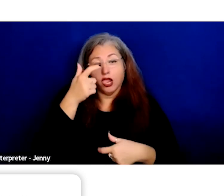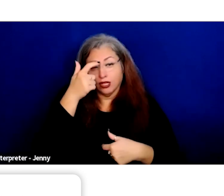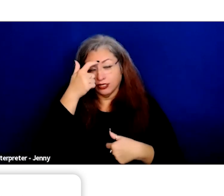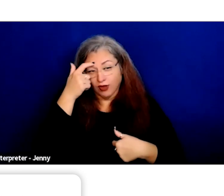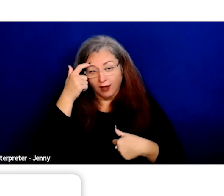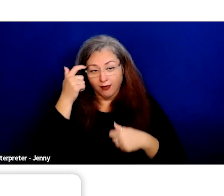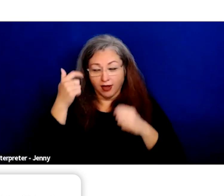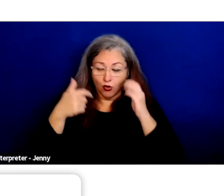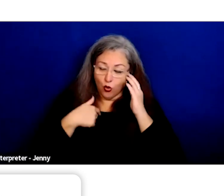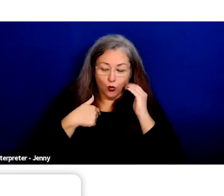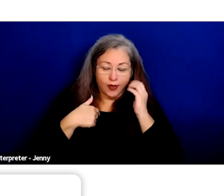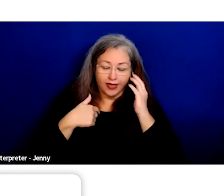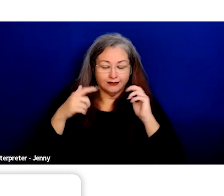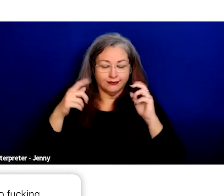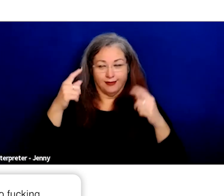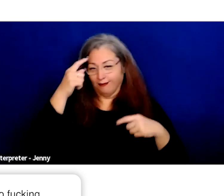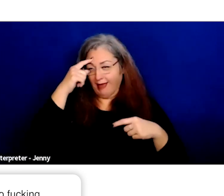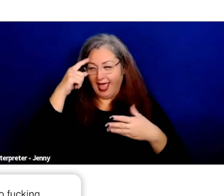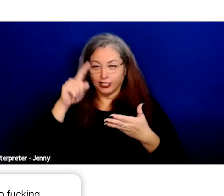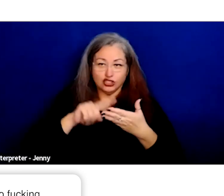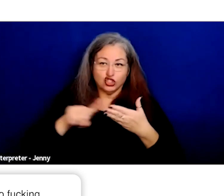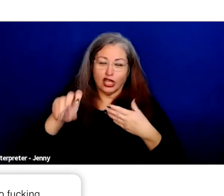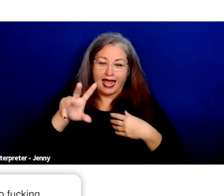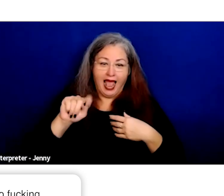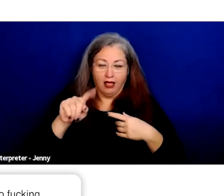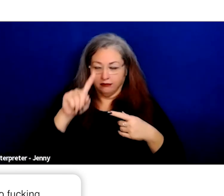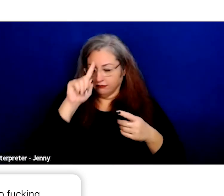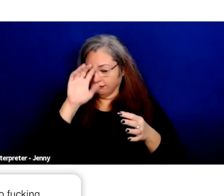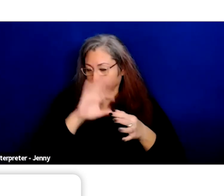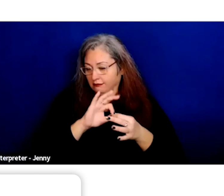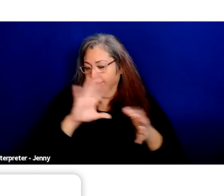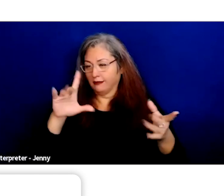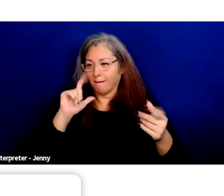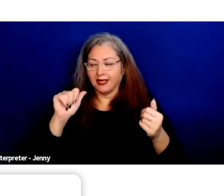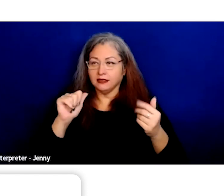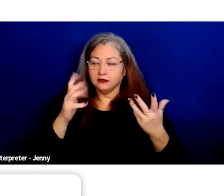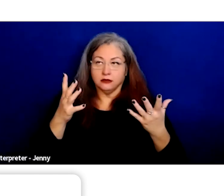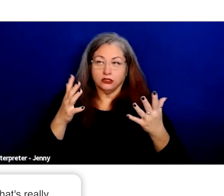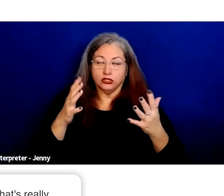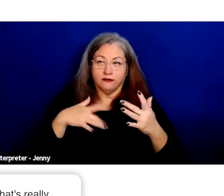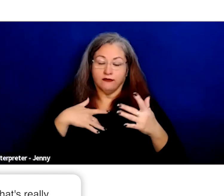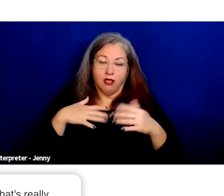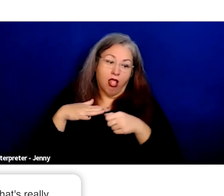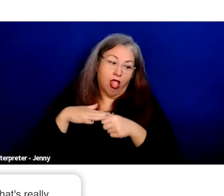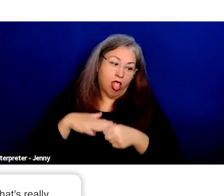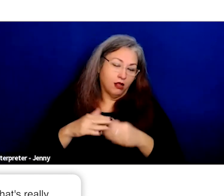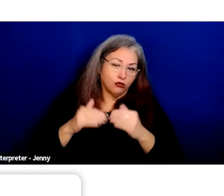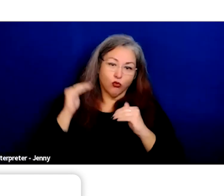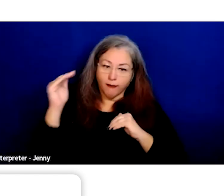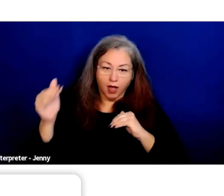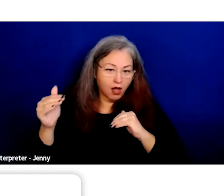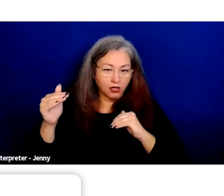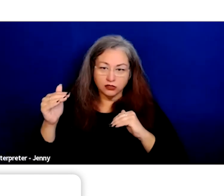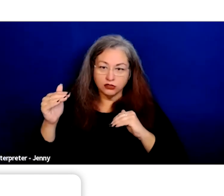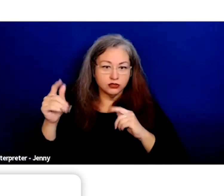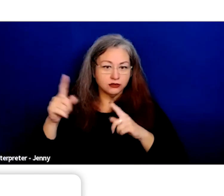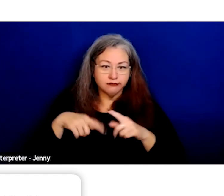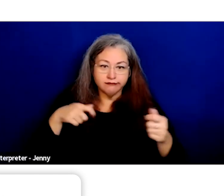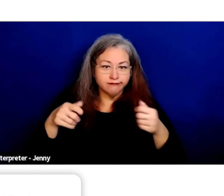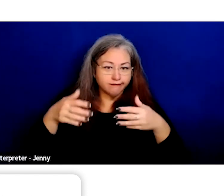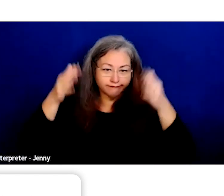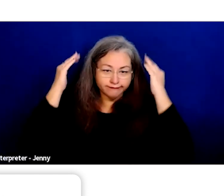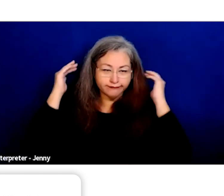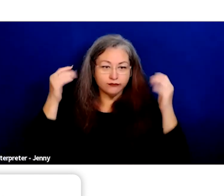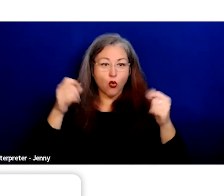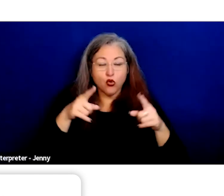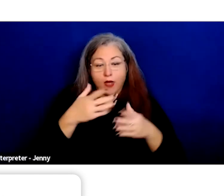disassociated. We've all checked the fuck out because it's just too fucking much. The other thing that's really great is like